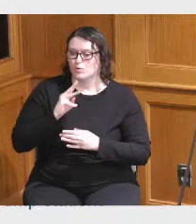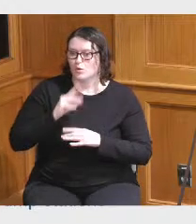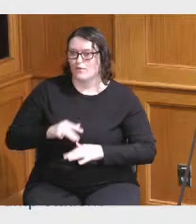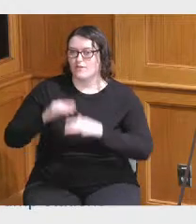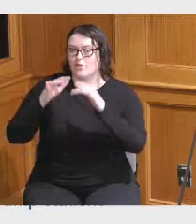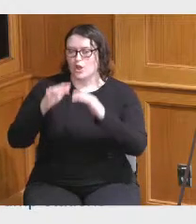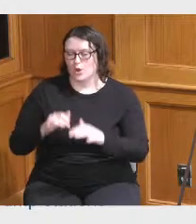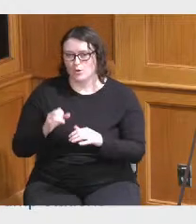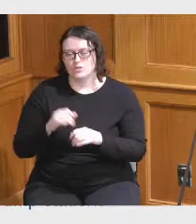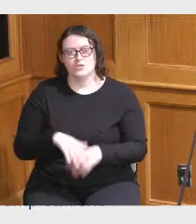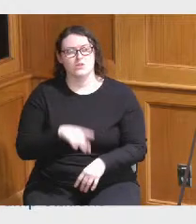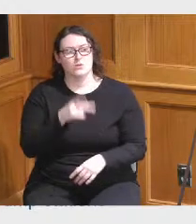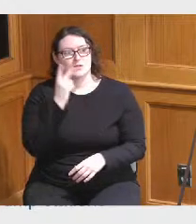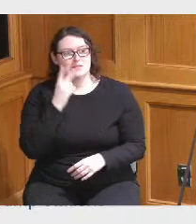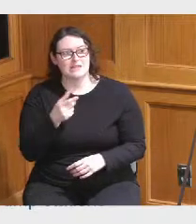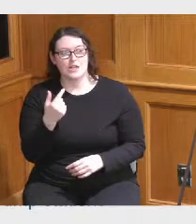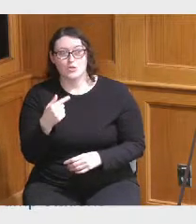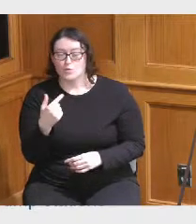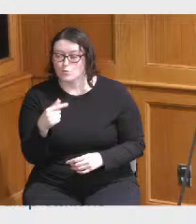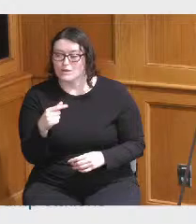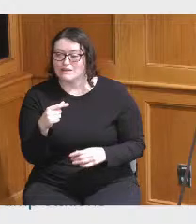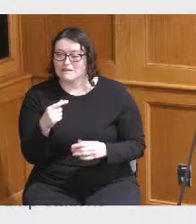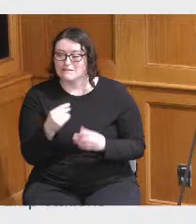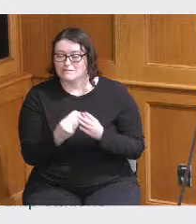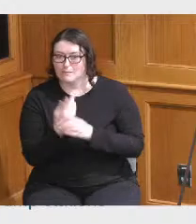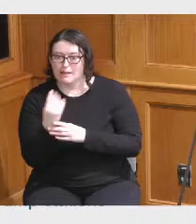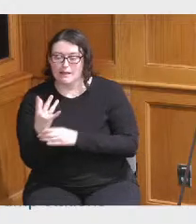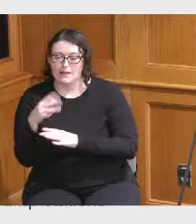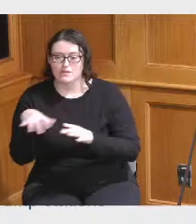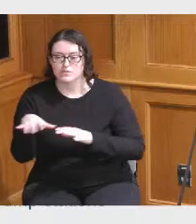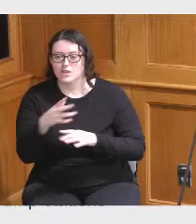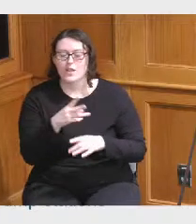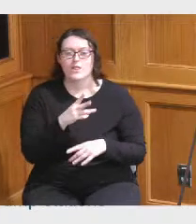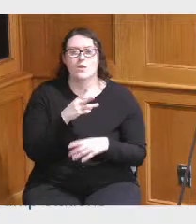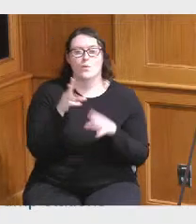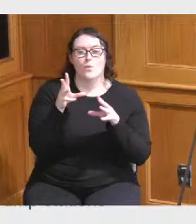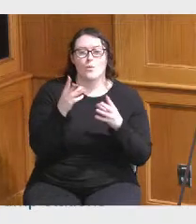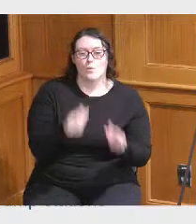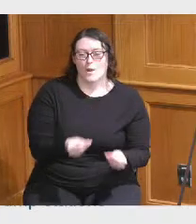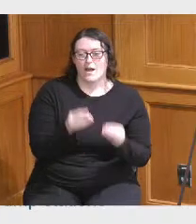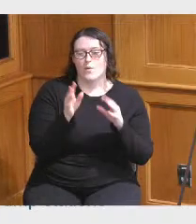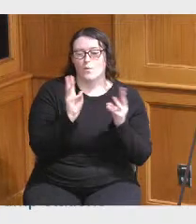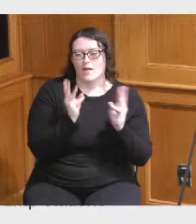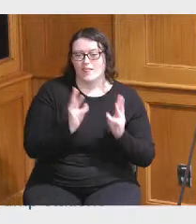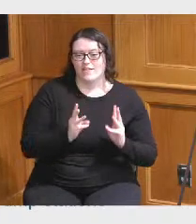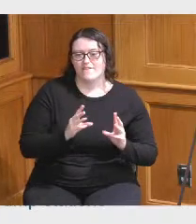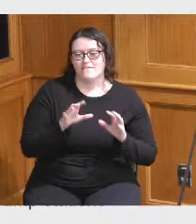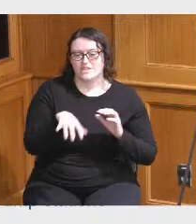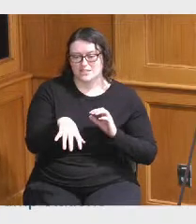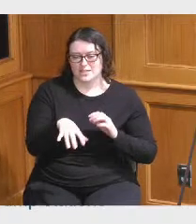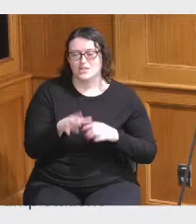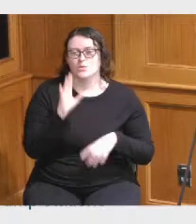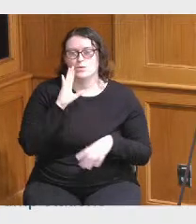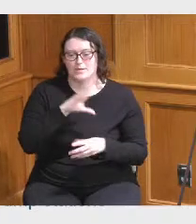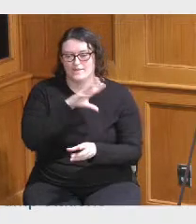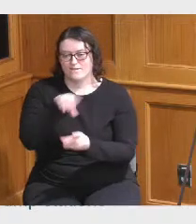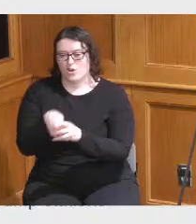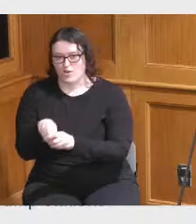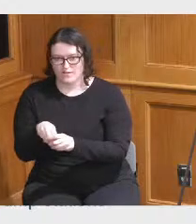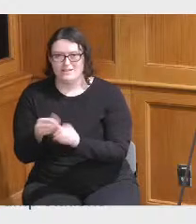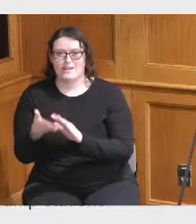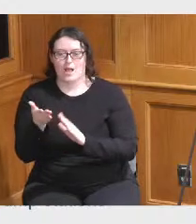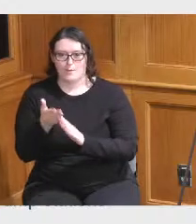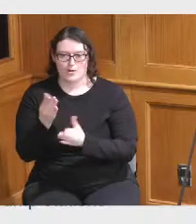green infrastructure you see there and the wet weather facilities that we're building, of course, then become part of our operating budget. And